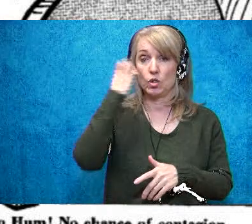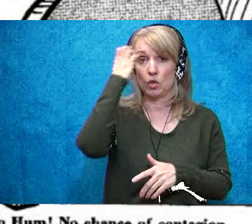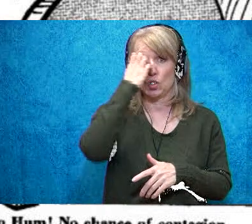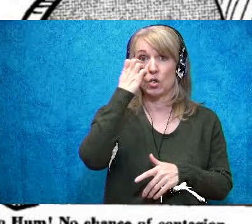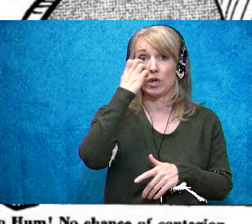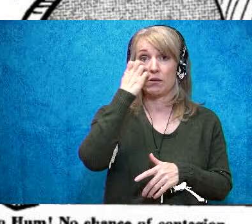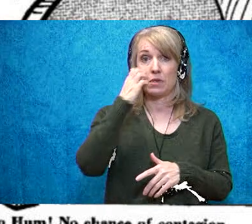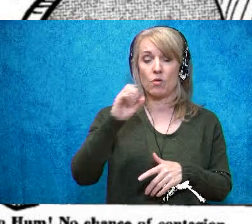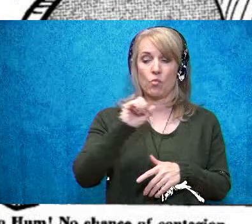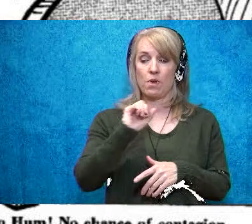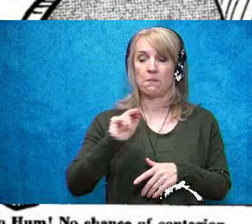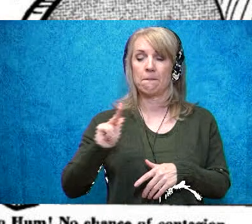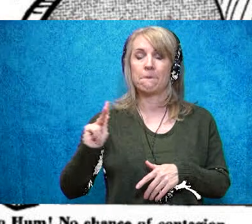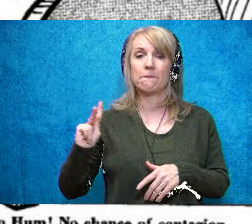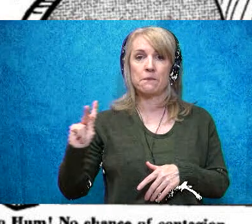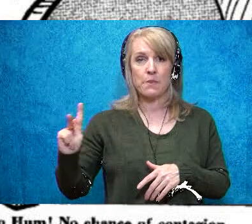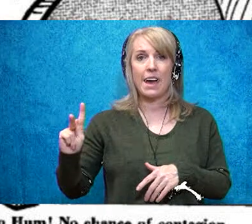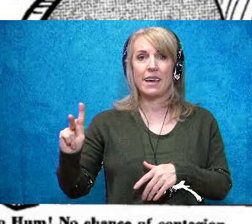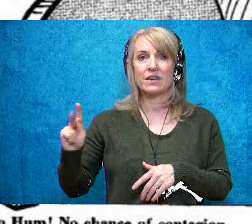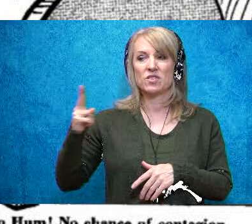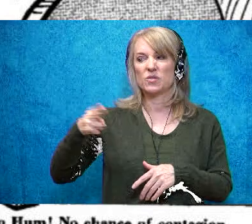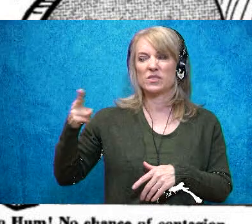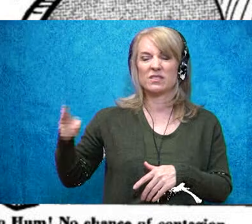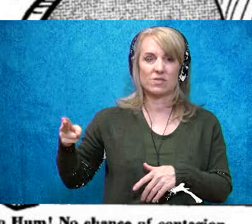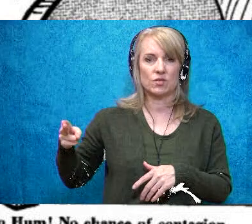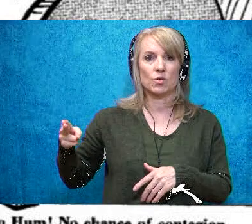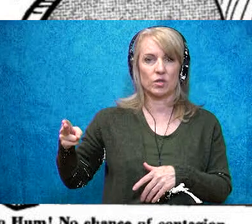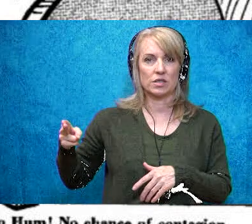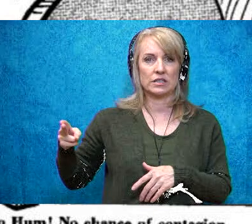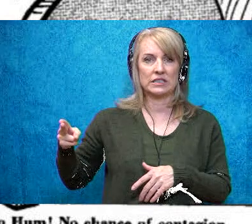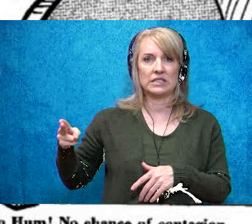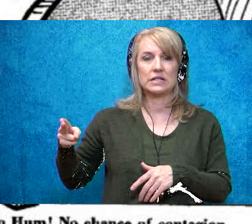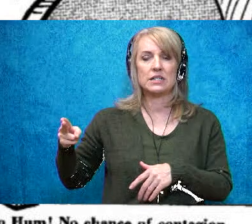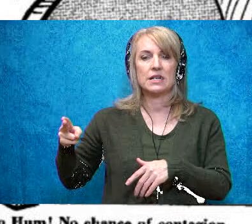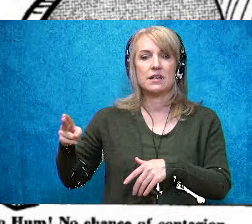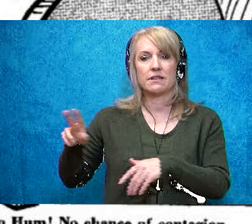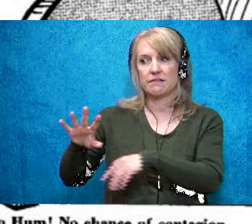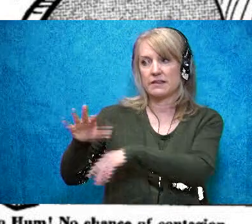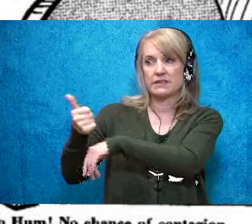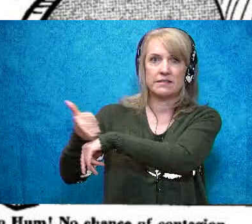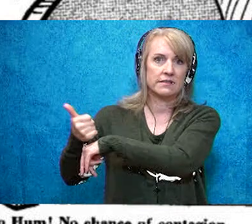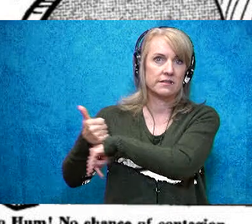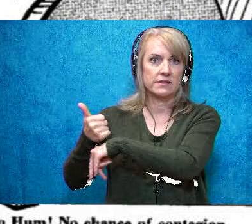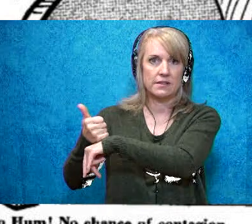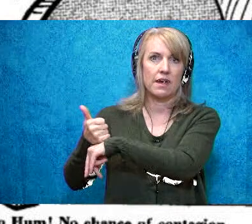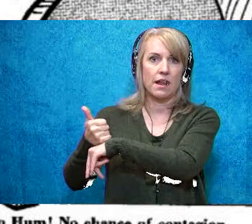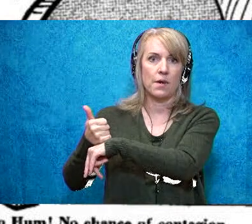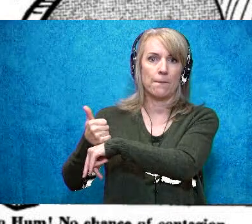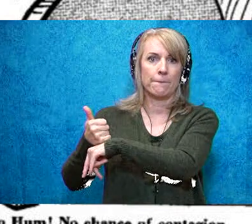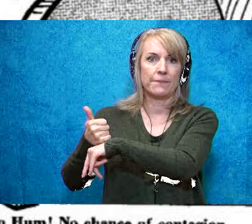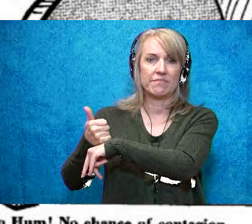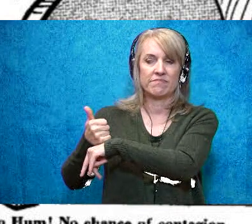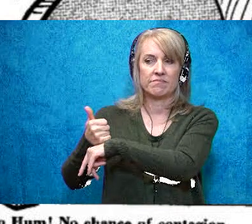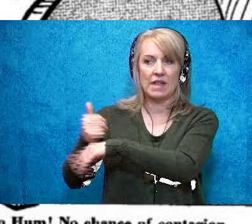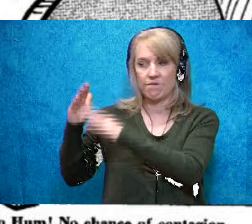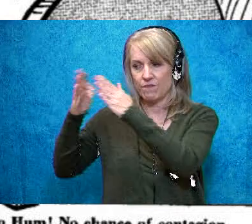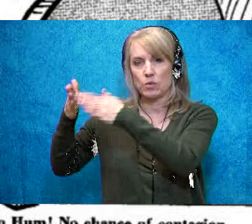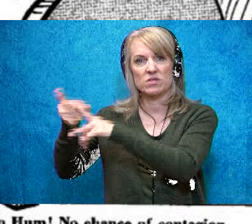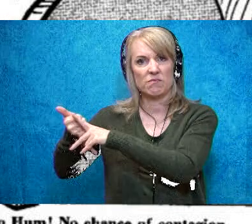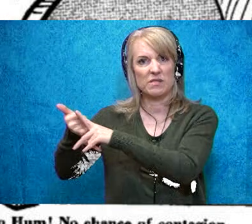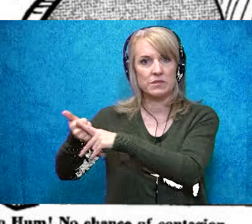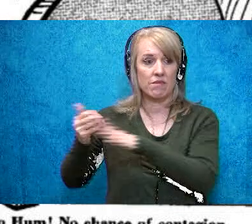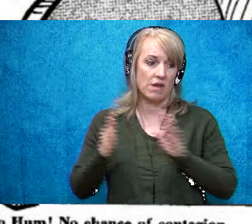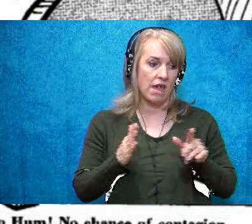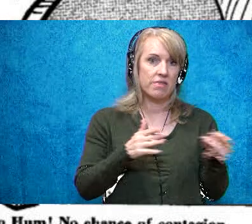back into its historic vices of authoritarianism and armed rivalry, while America slid back into its historic attitude